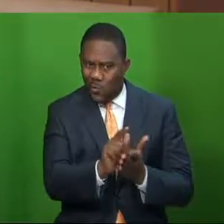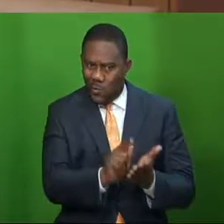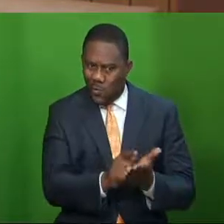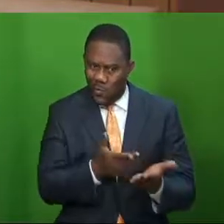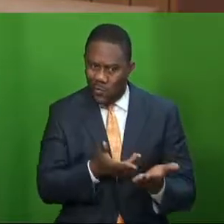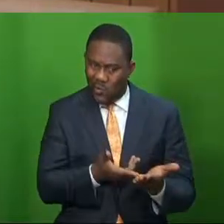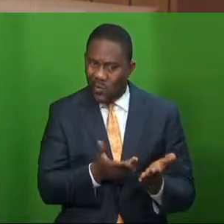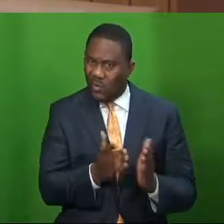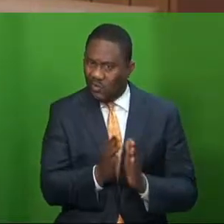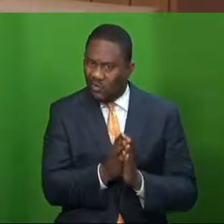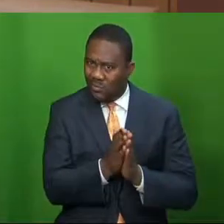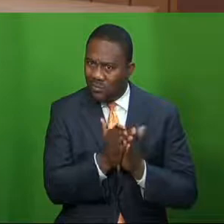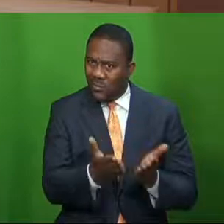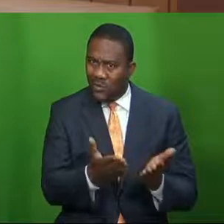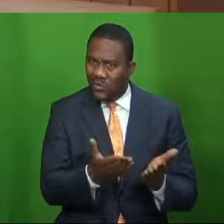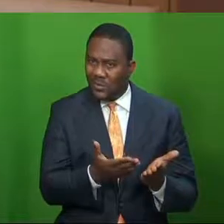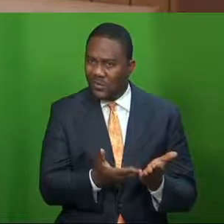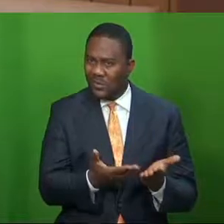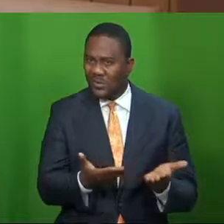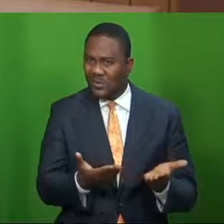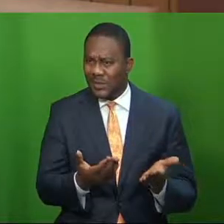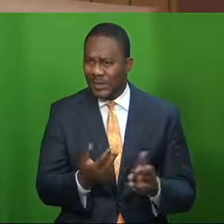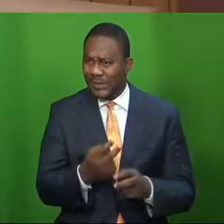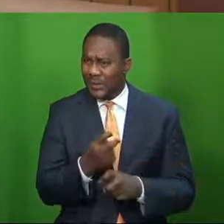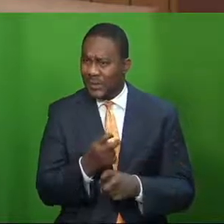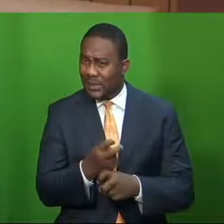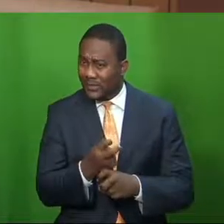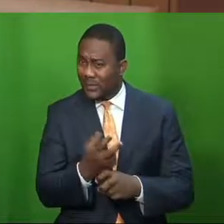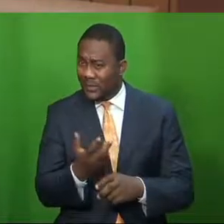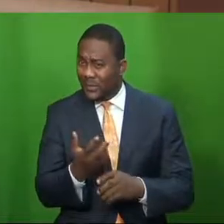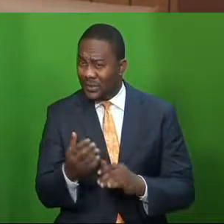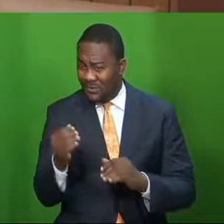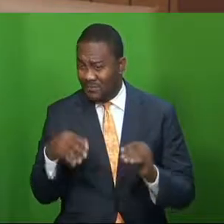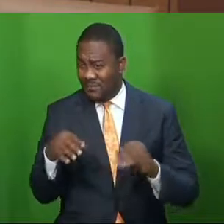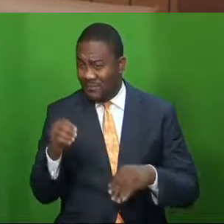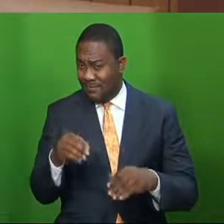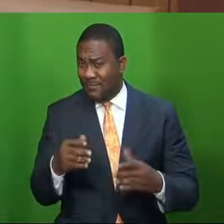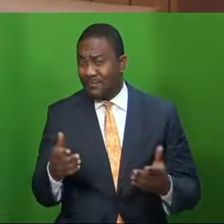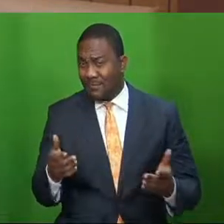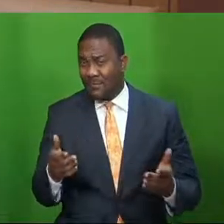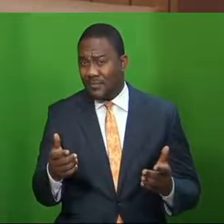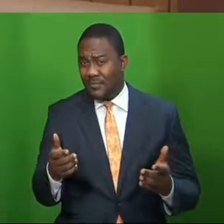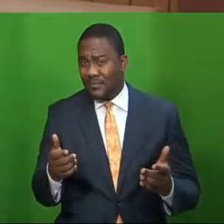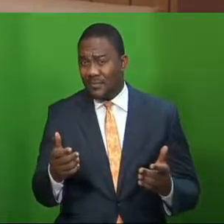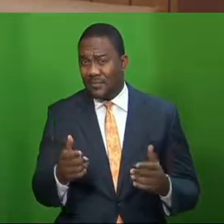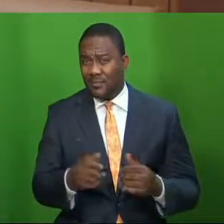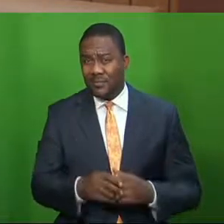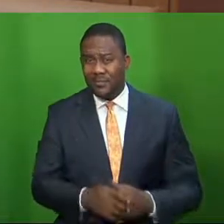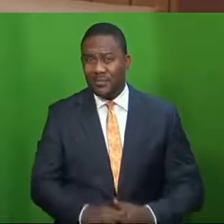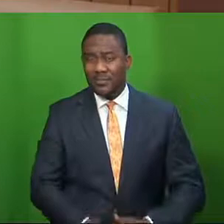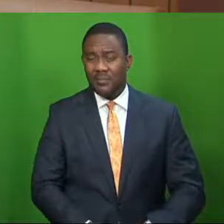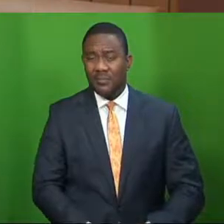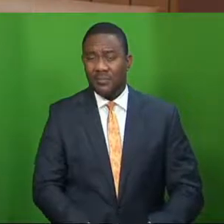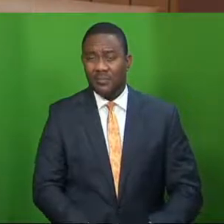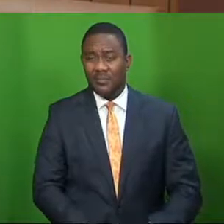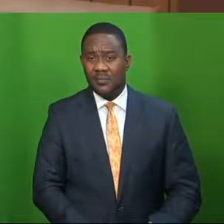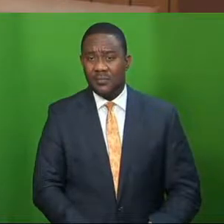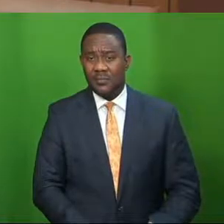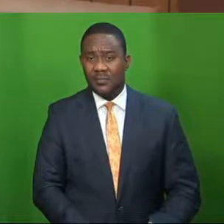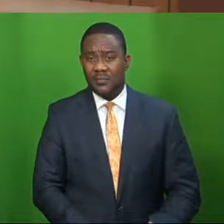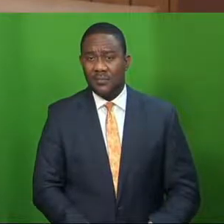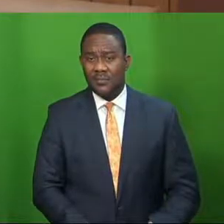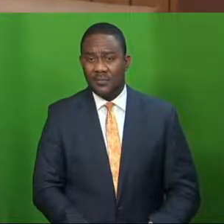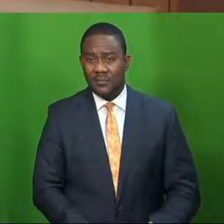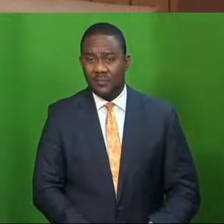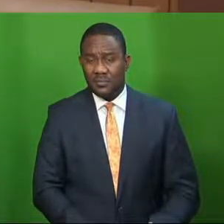which reason we find it very difficult to contribute when it comes up for discussion. So I'm